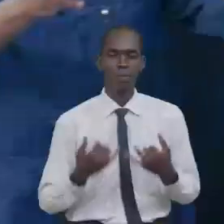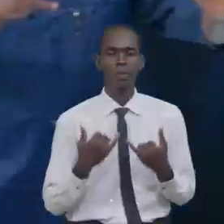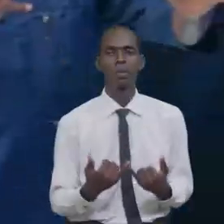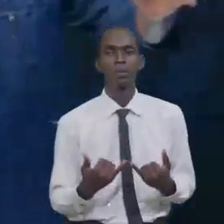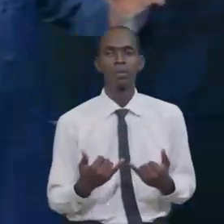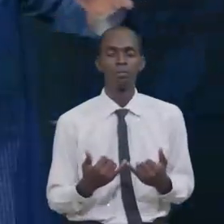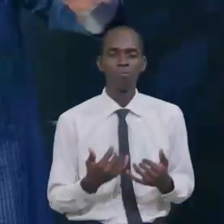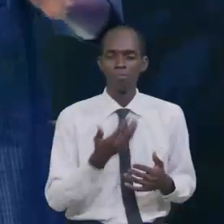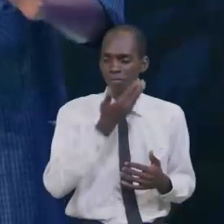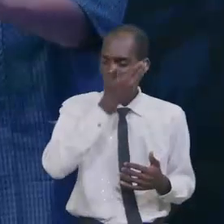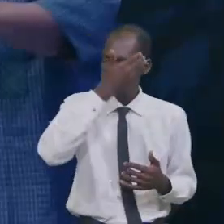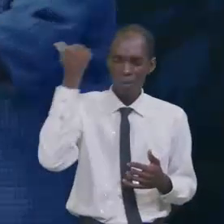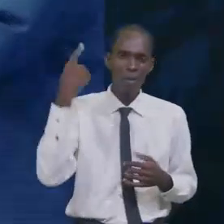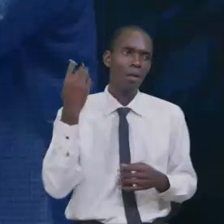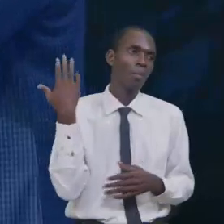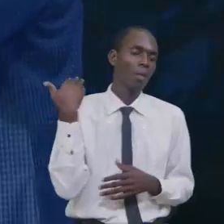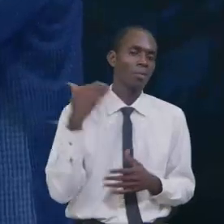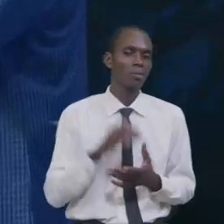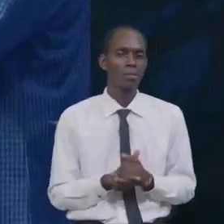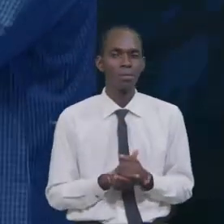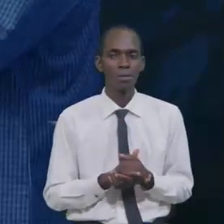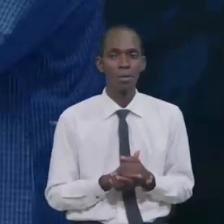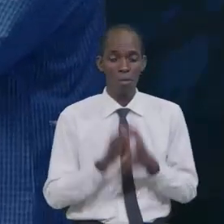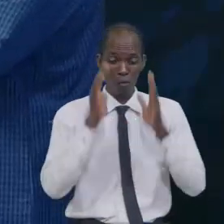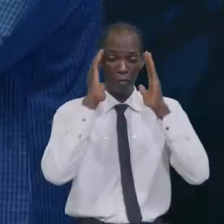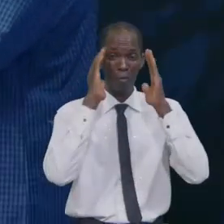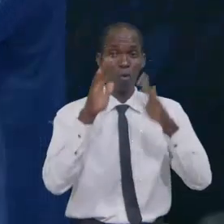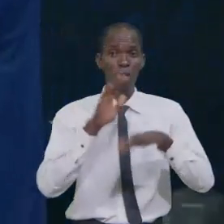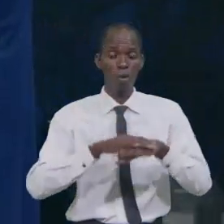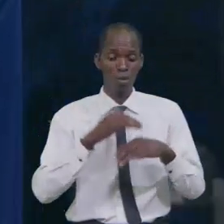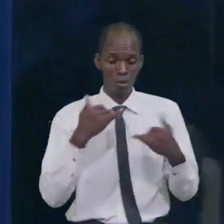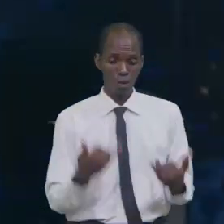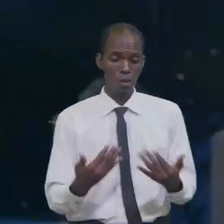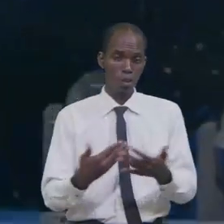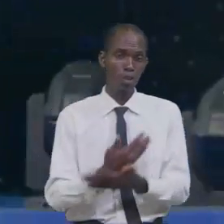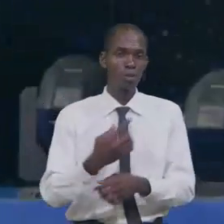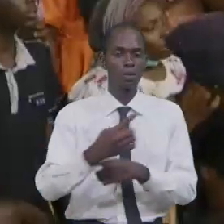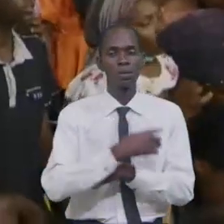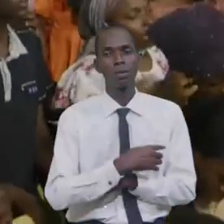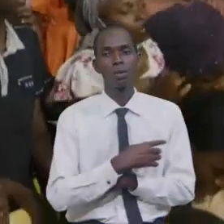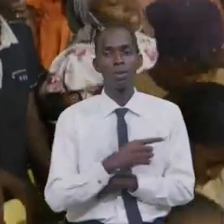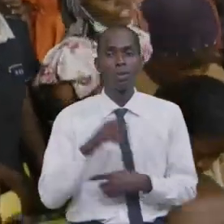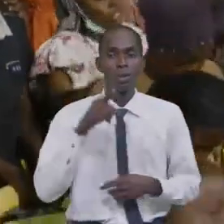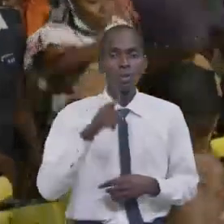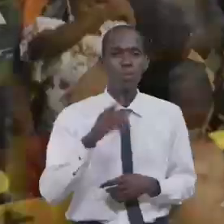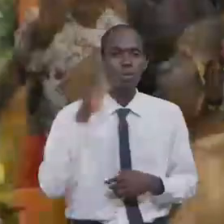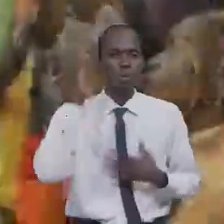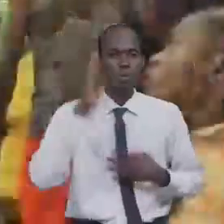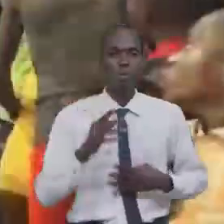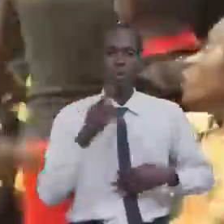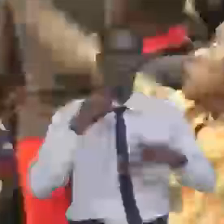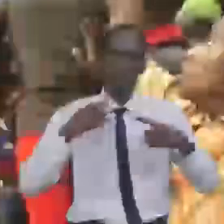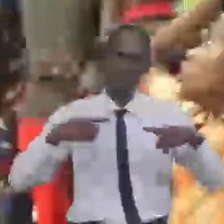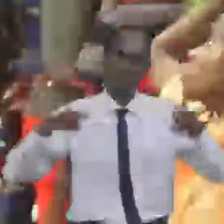Forget the past. Focus on this new day. You will decree a